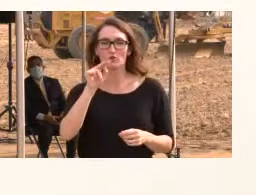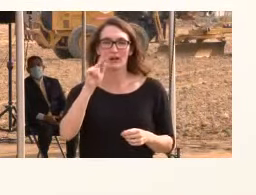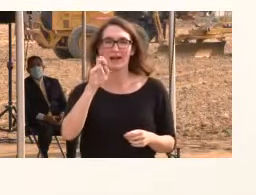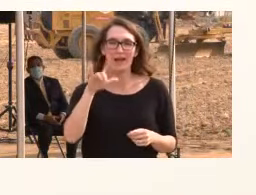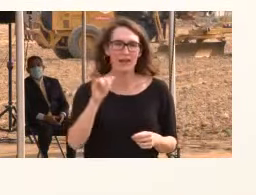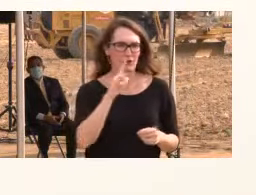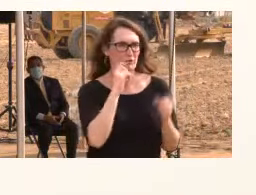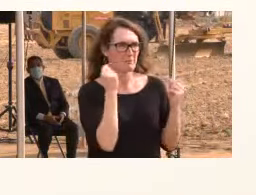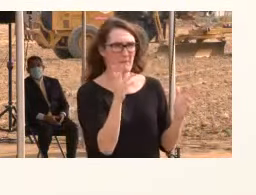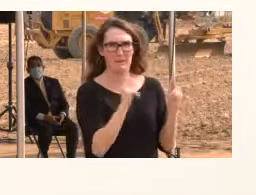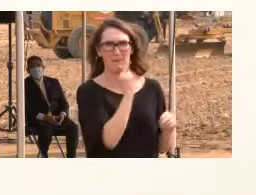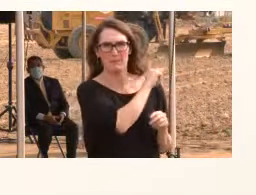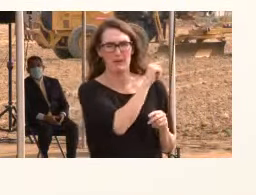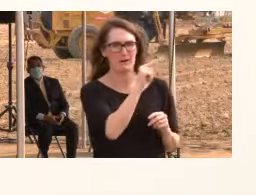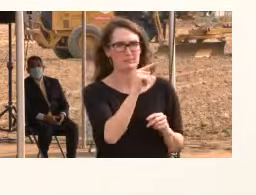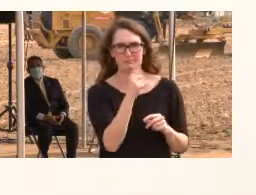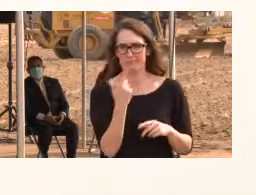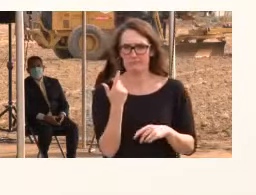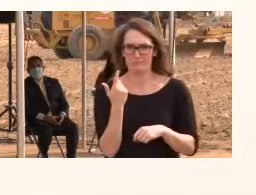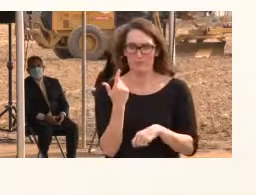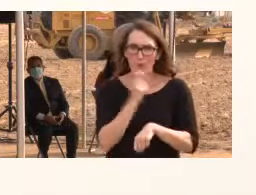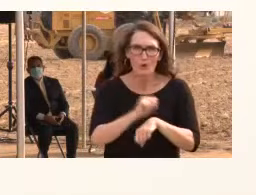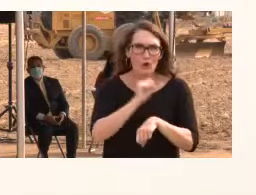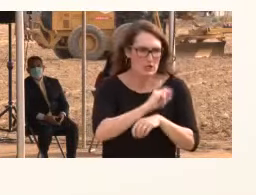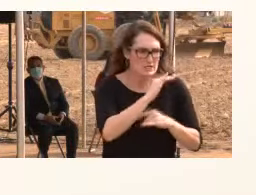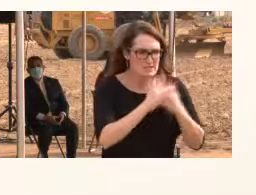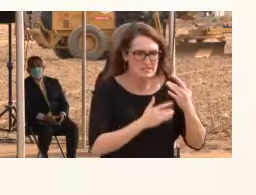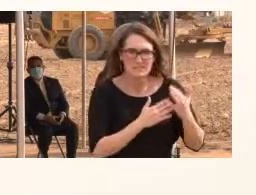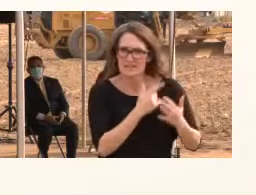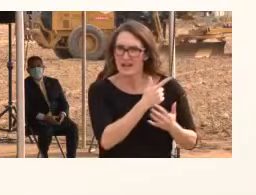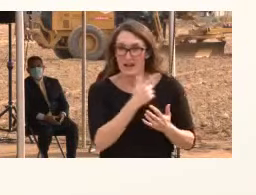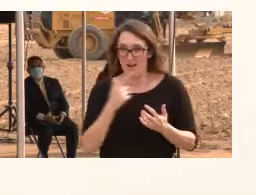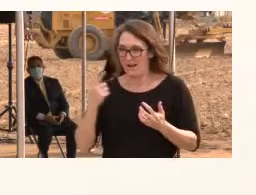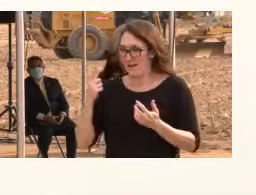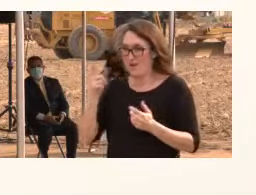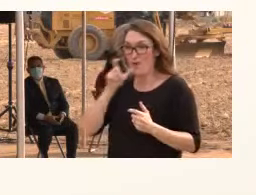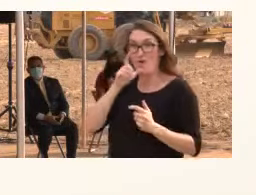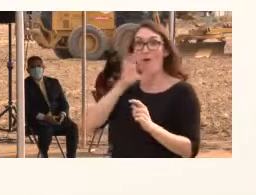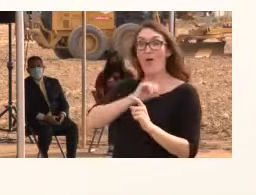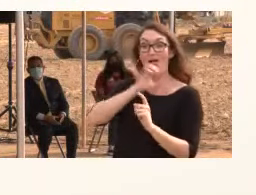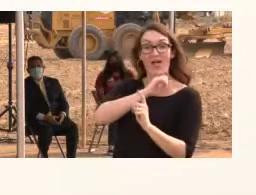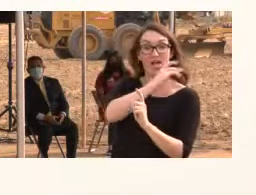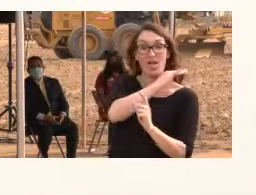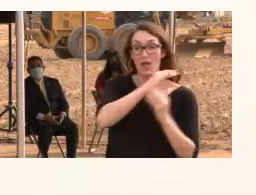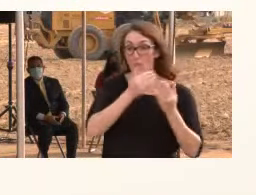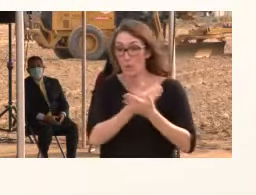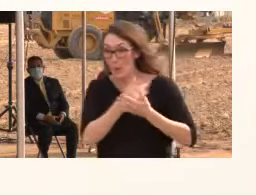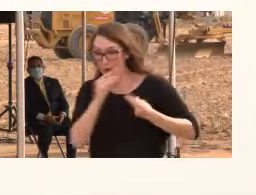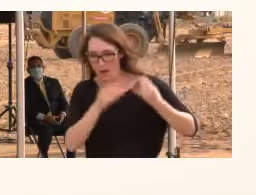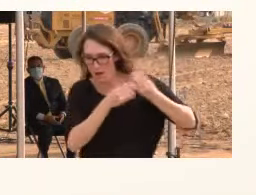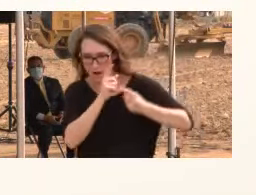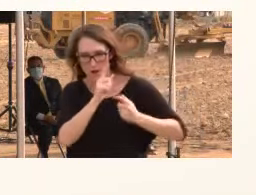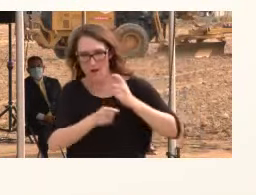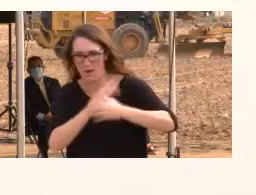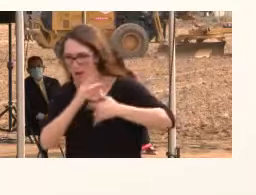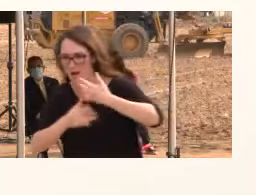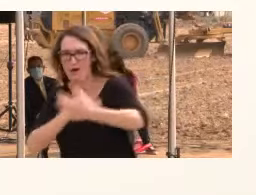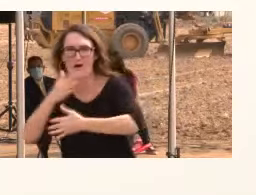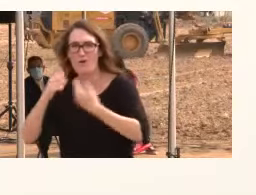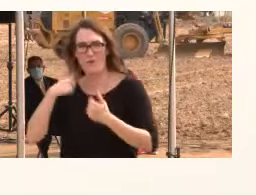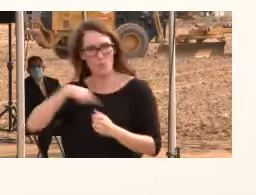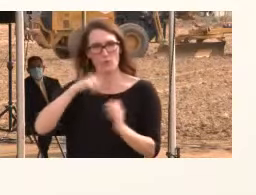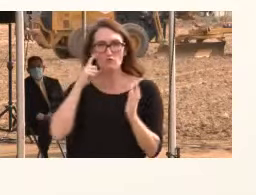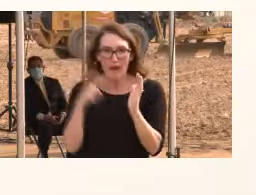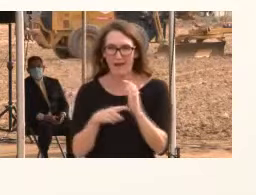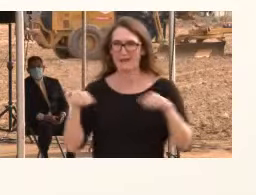so many folks who are working to bring this project to fruition, because we recognize the value, we recognize the good, and